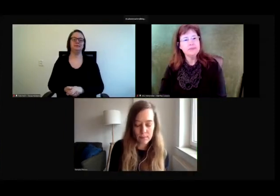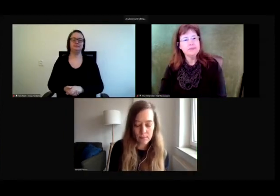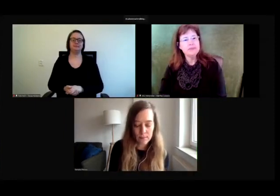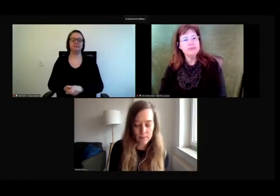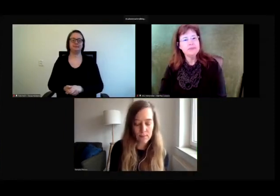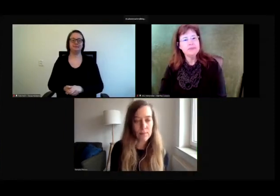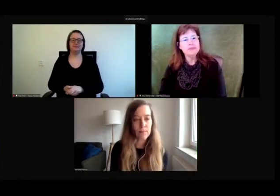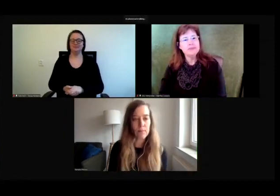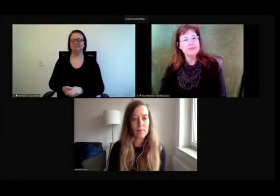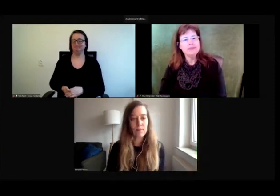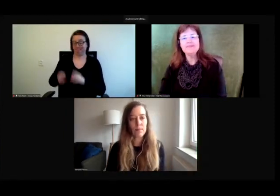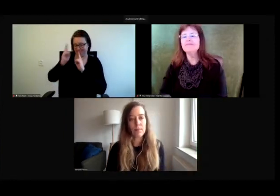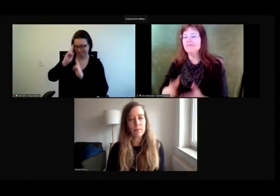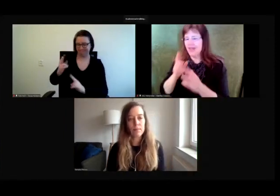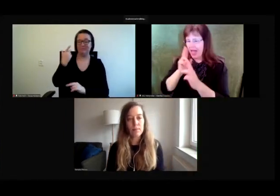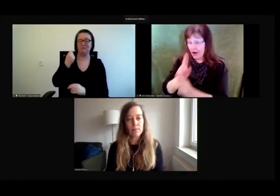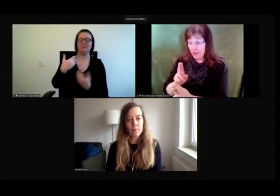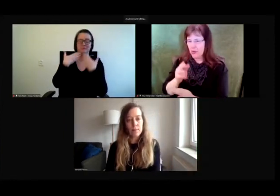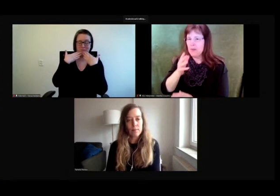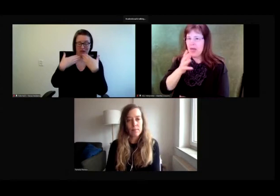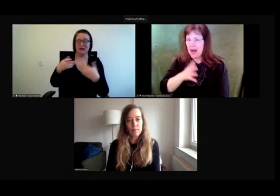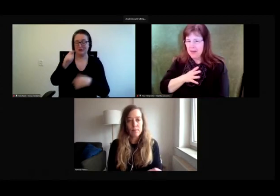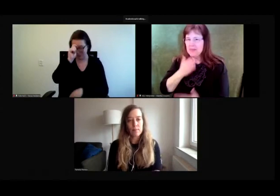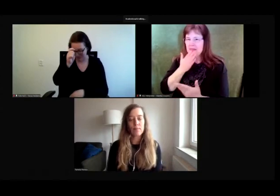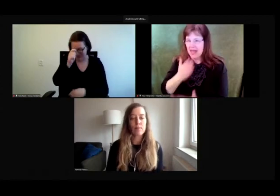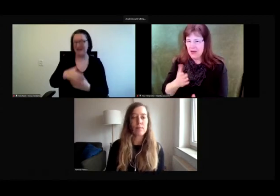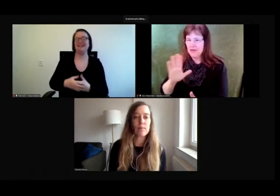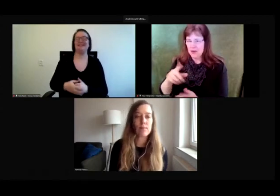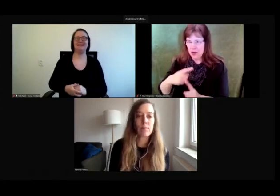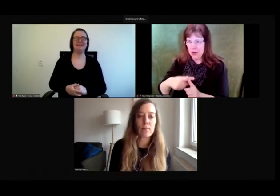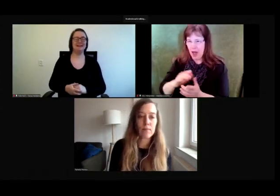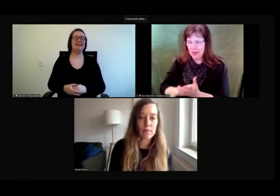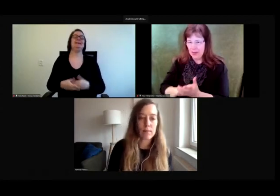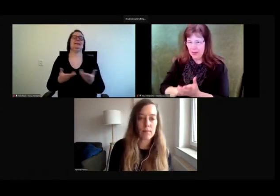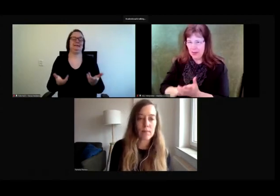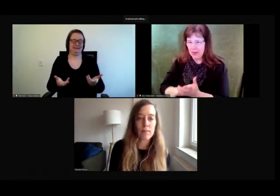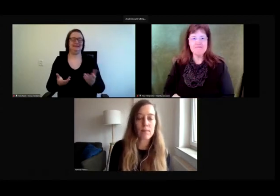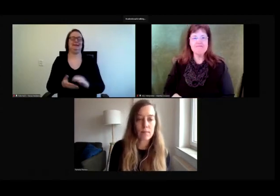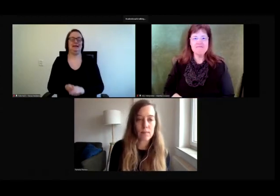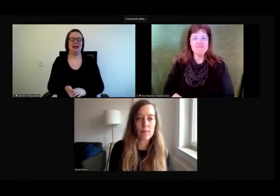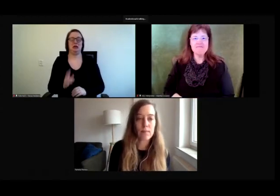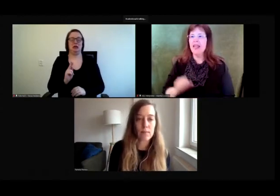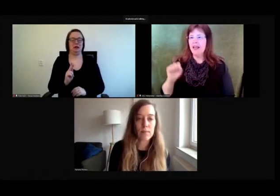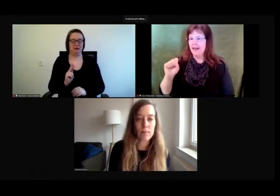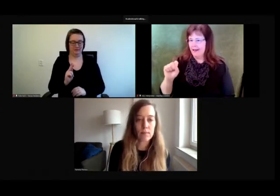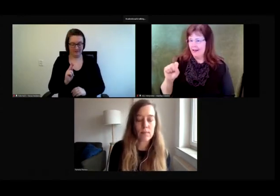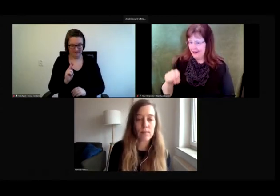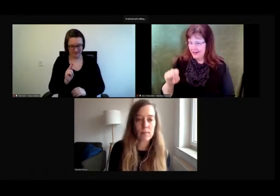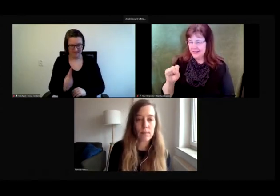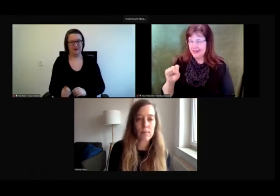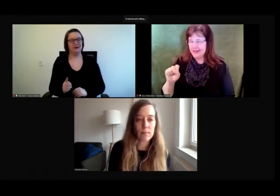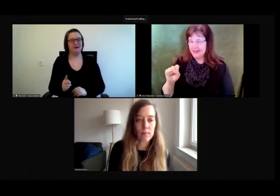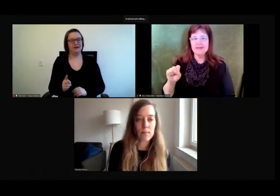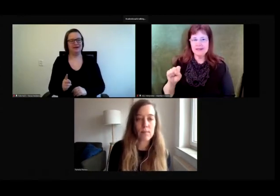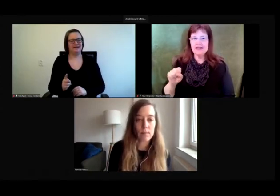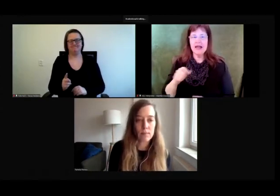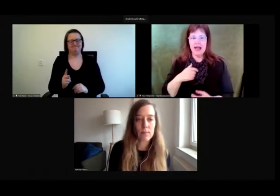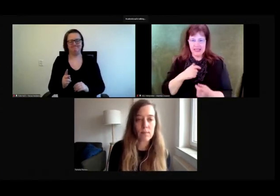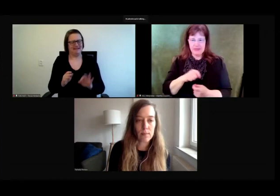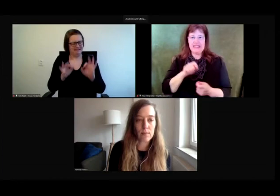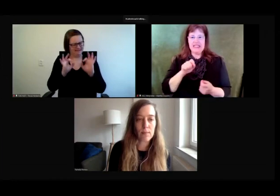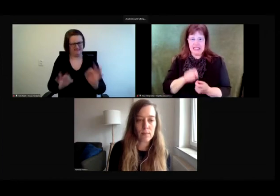Yeah, honored madam, thank you for your compliments. Yes, indeed, I haven't really specified